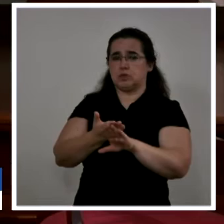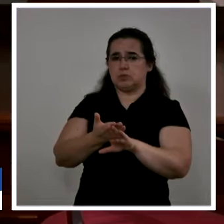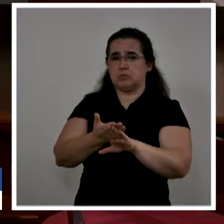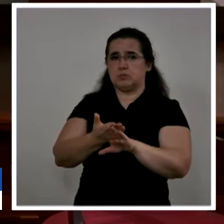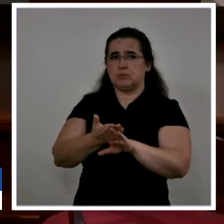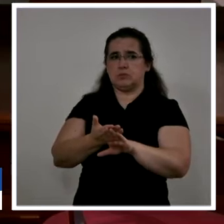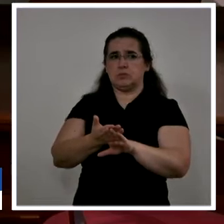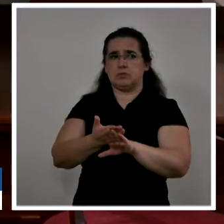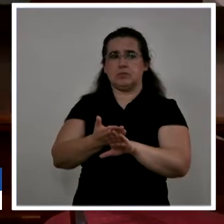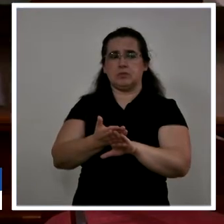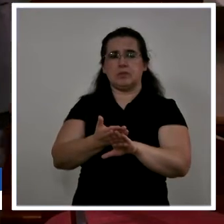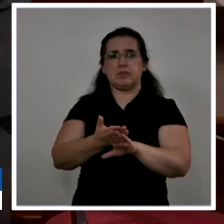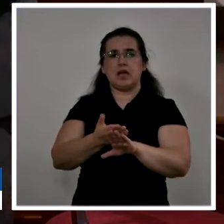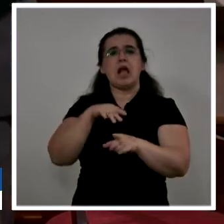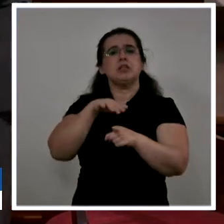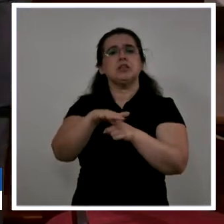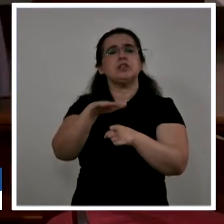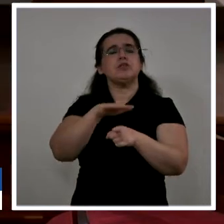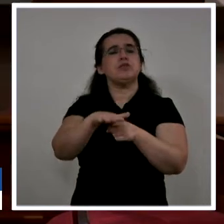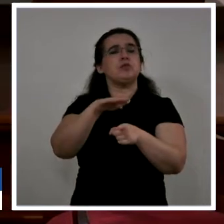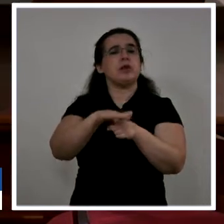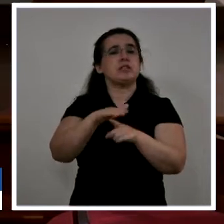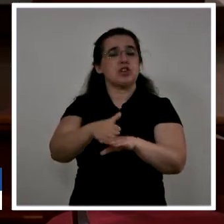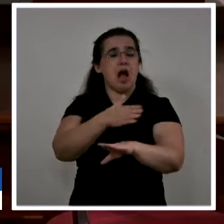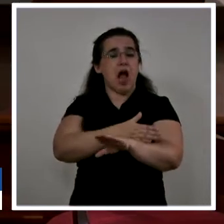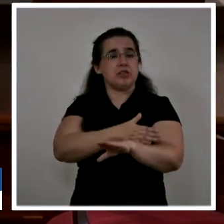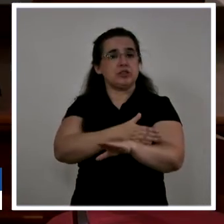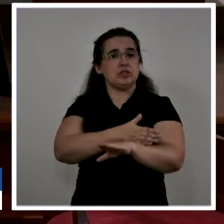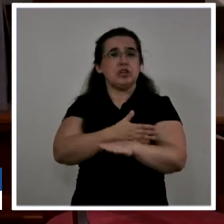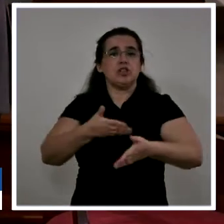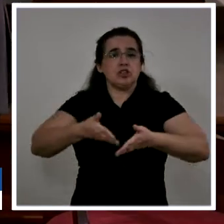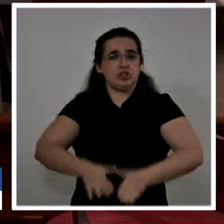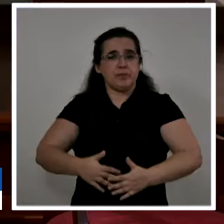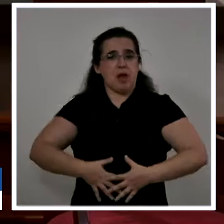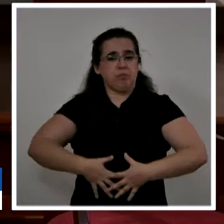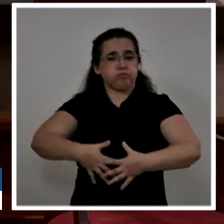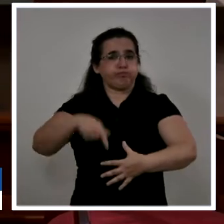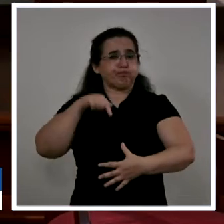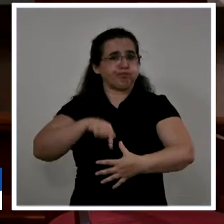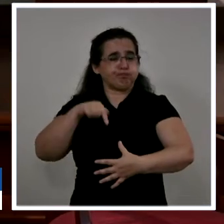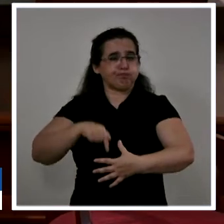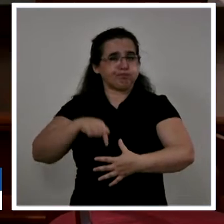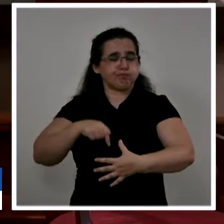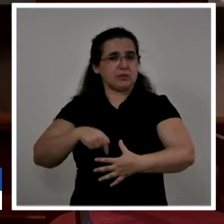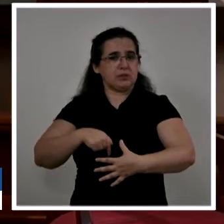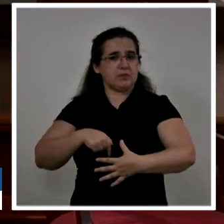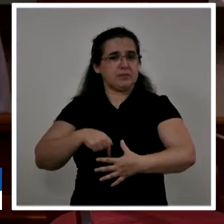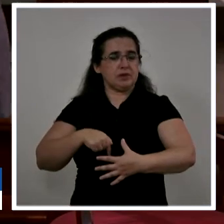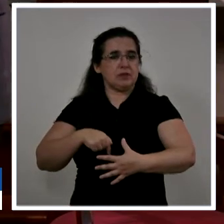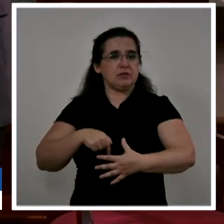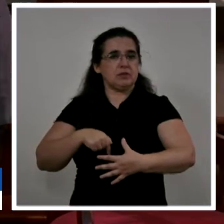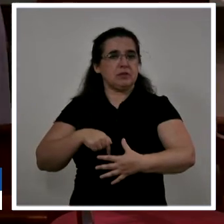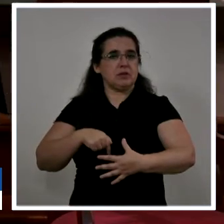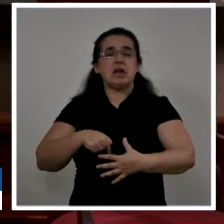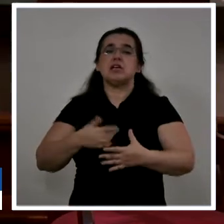influences before birth, influências que podemos ter antes do nascimento, and influences in the first couple years of life, influências nos